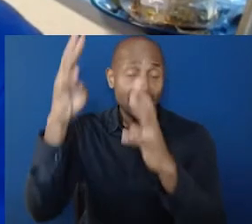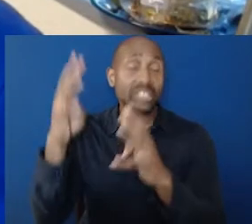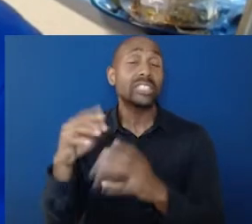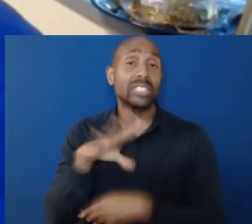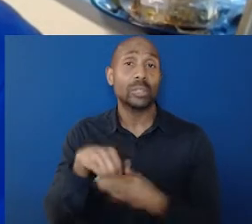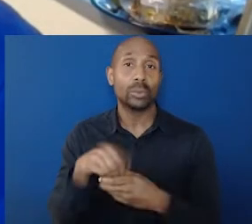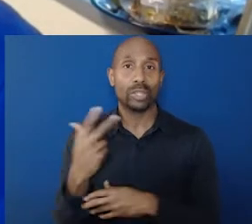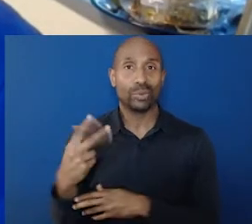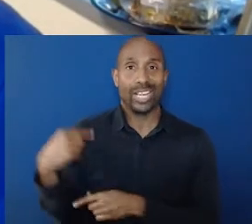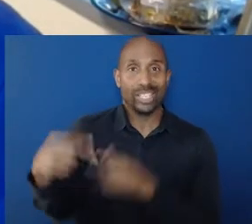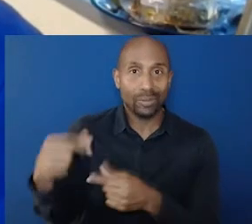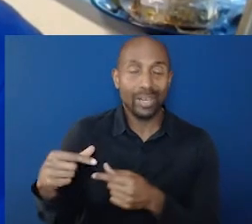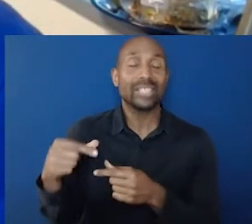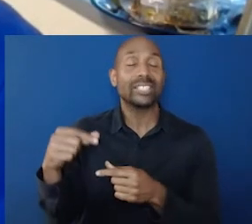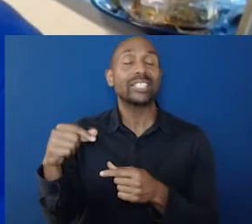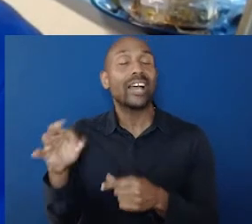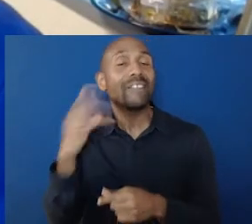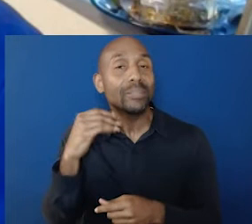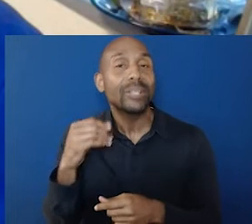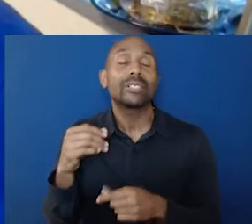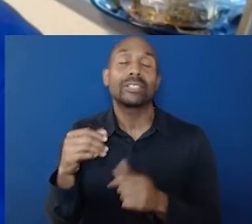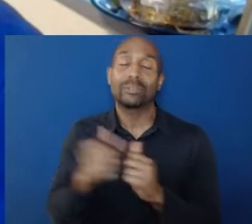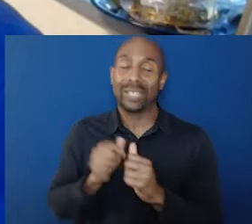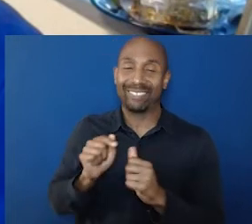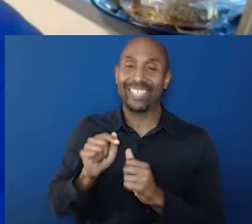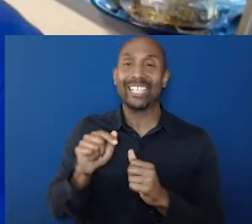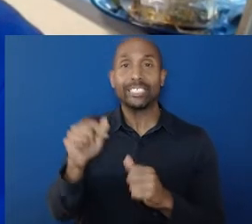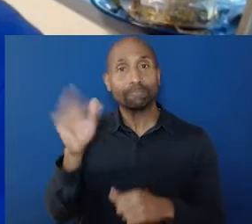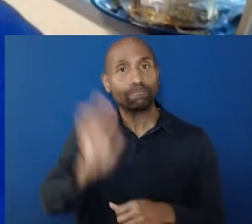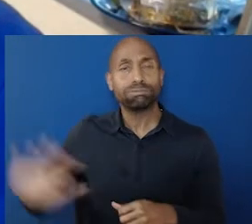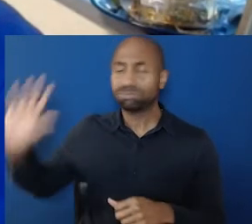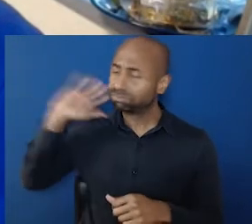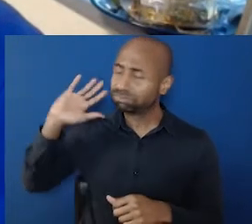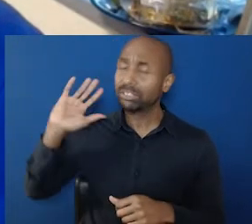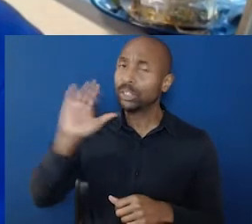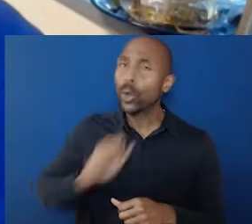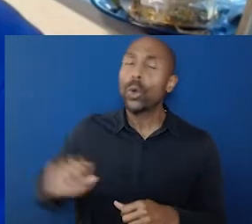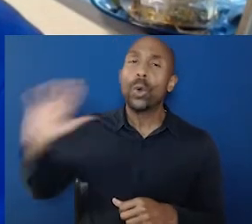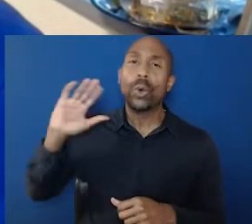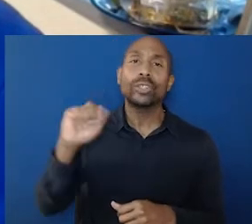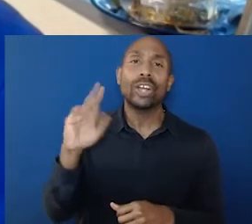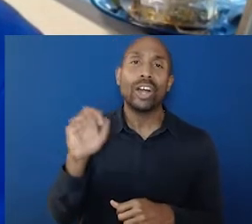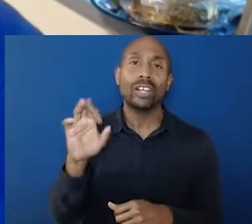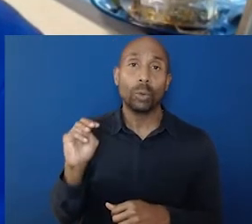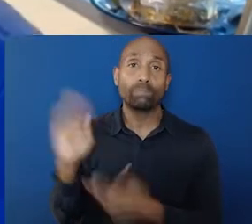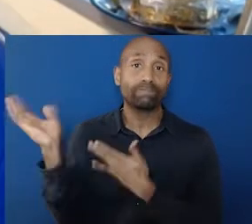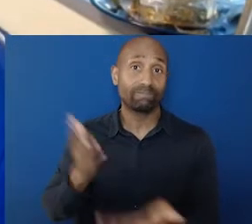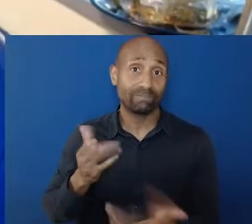of experience with this ancient art form as it traveled from West Africa across the